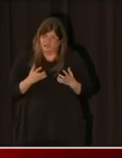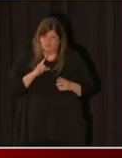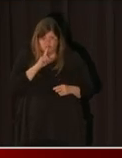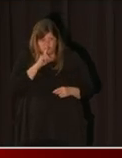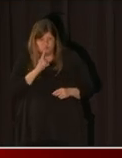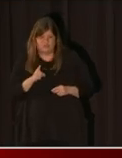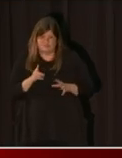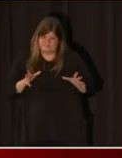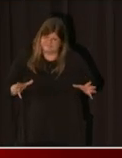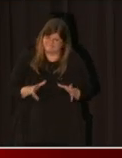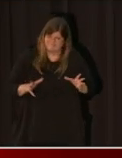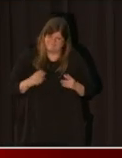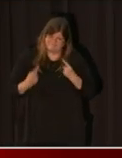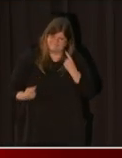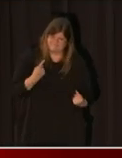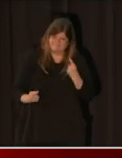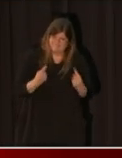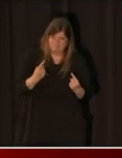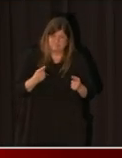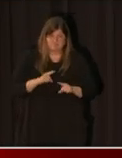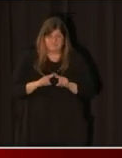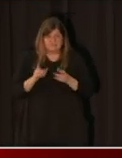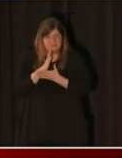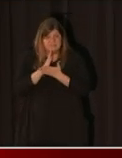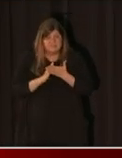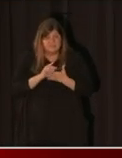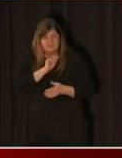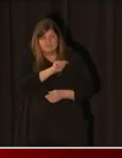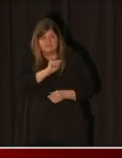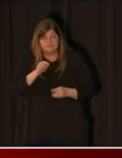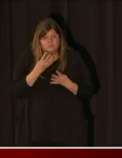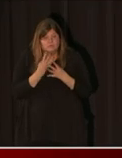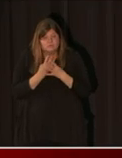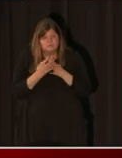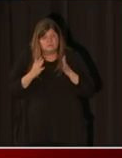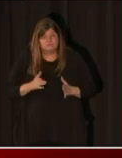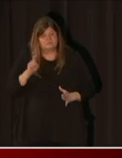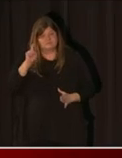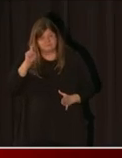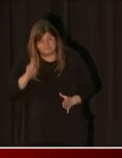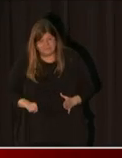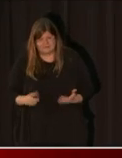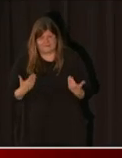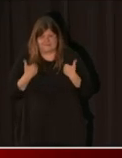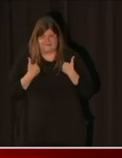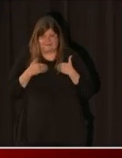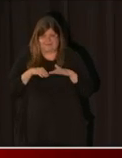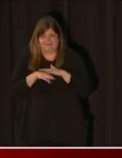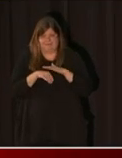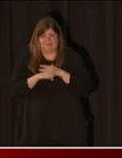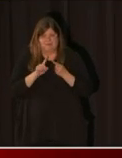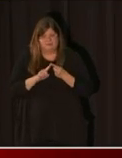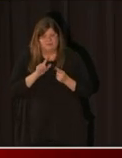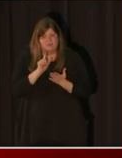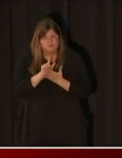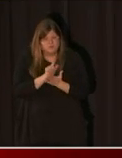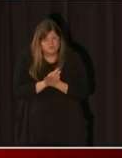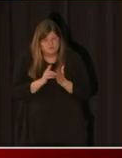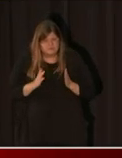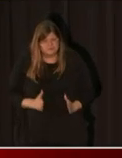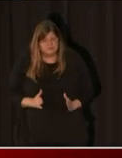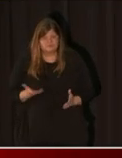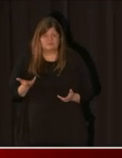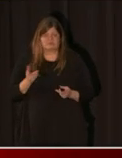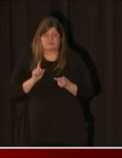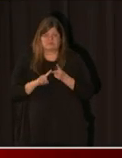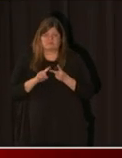those residents still have access to their attorneys and they still have a way of socially interacting with the world. And I think DOC is attempting